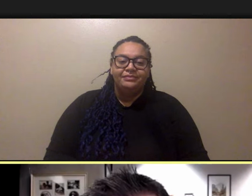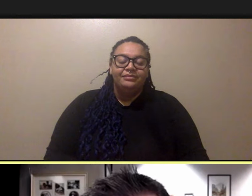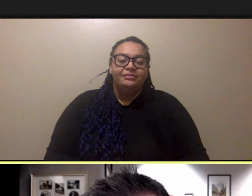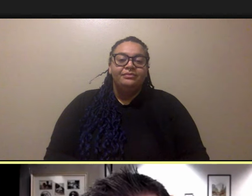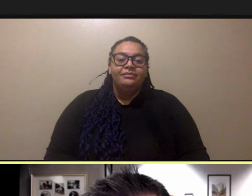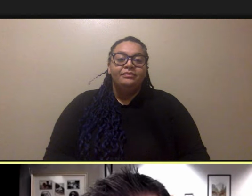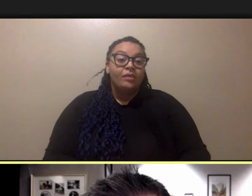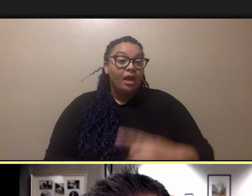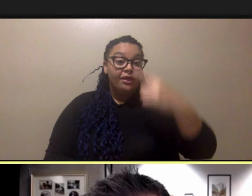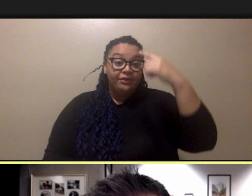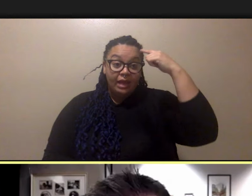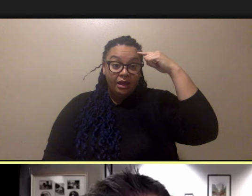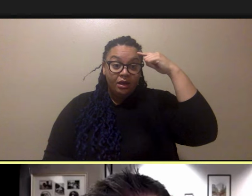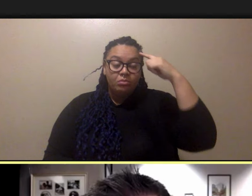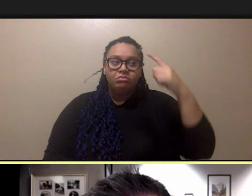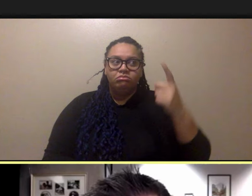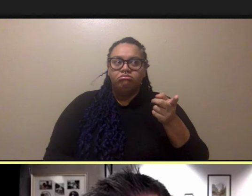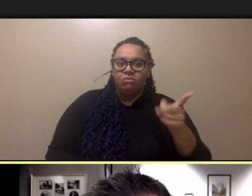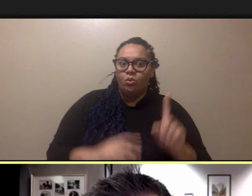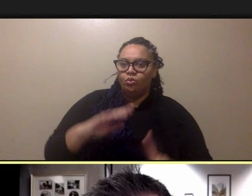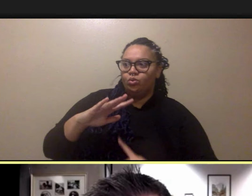The thinking was they would show up,